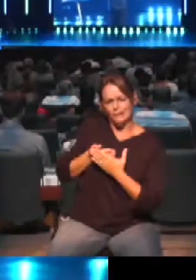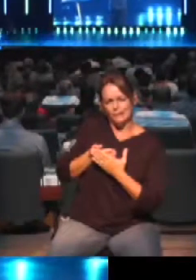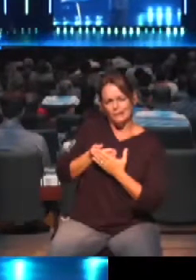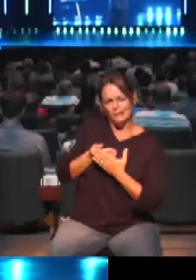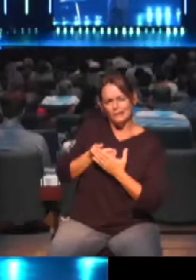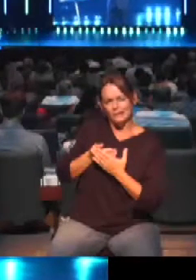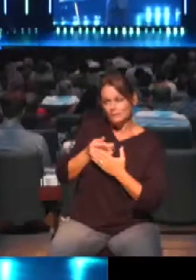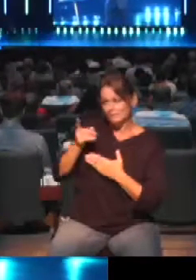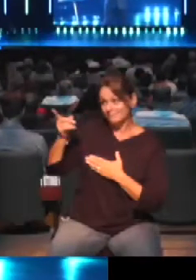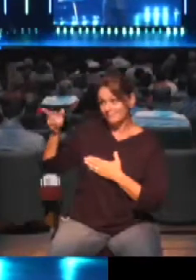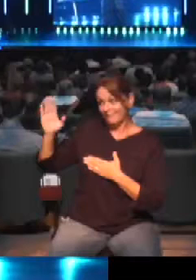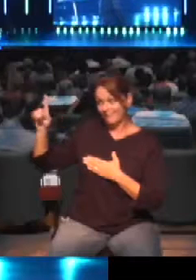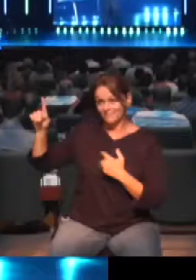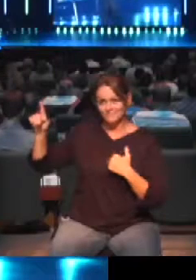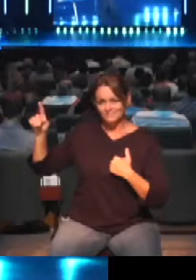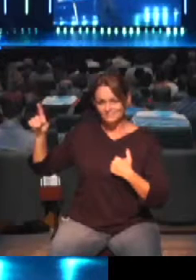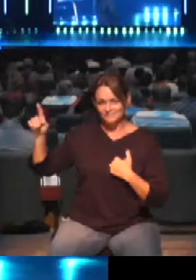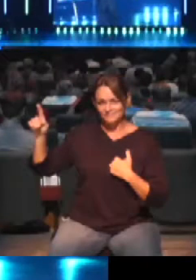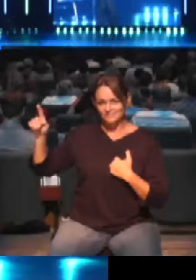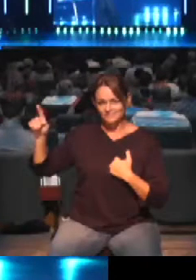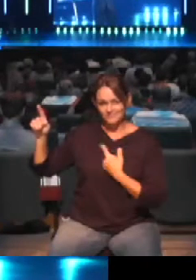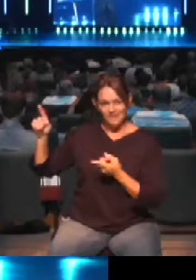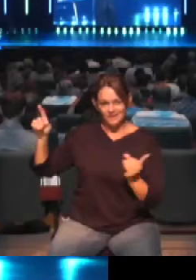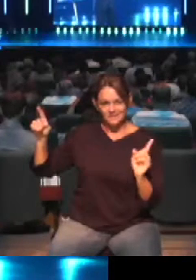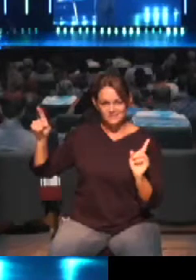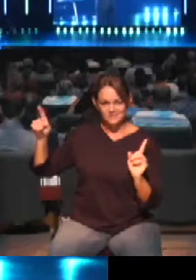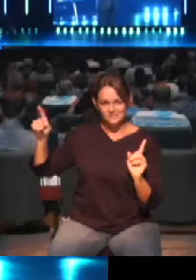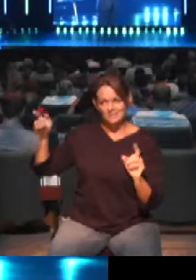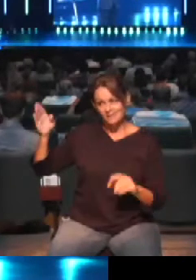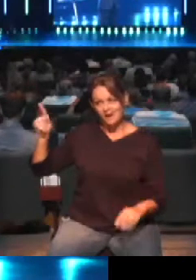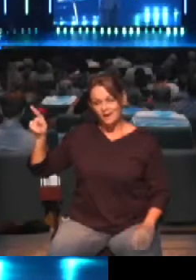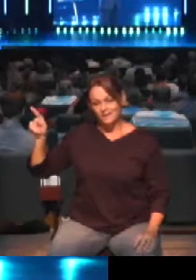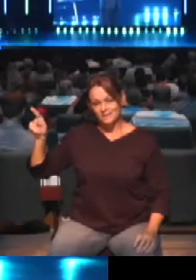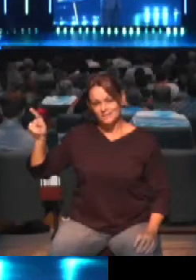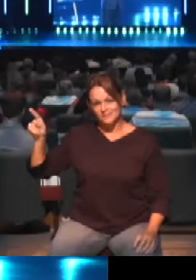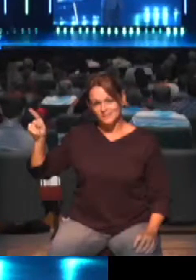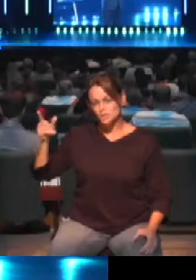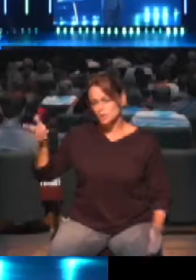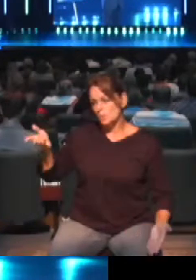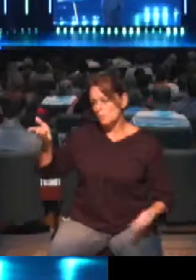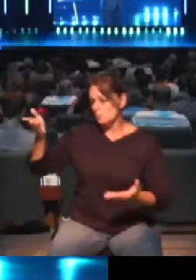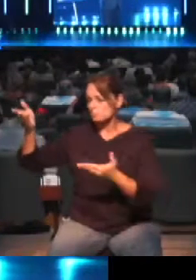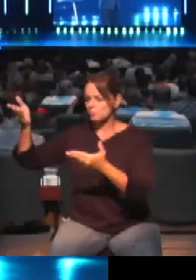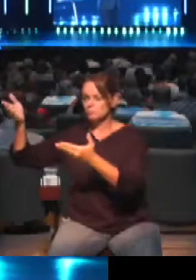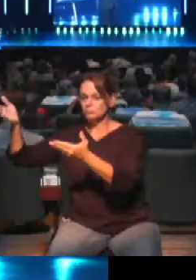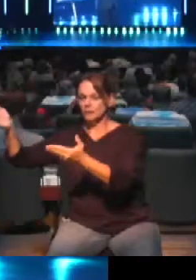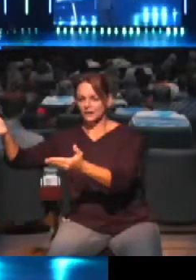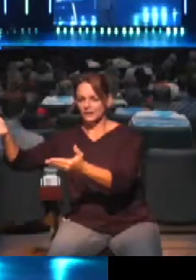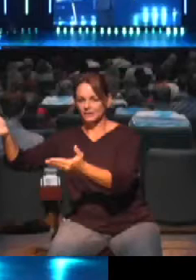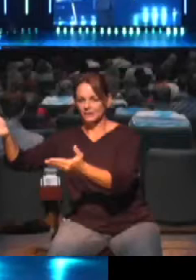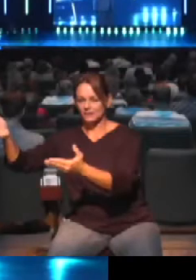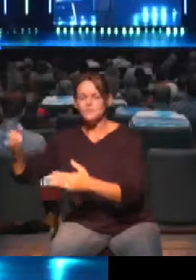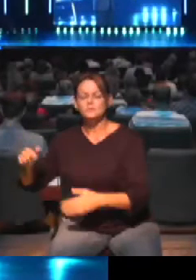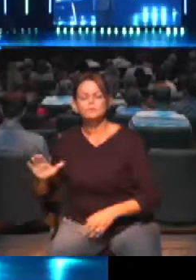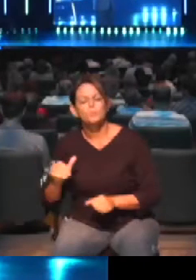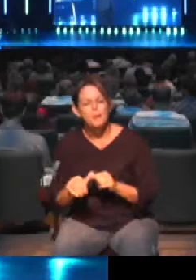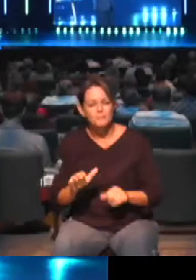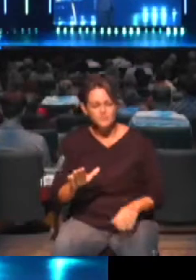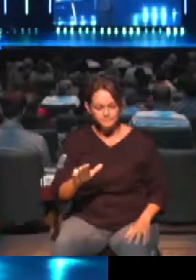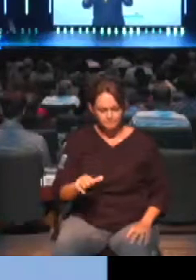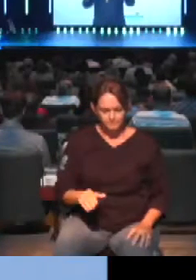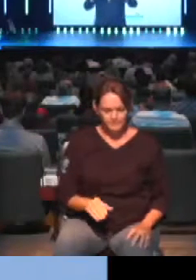God. Think about when they went in the promised land. Here's what God said. He said, bring, he used the word bring, all of the silver and gold